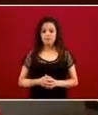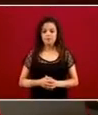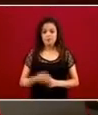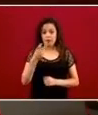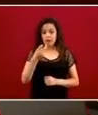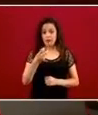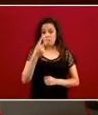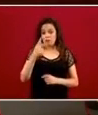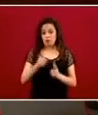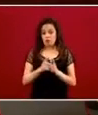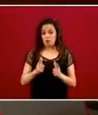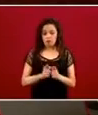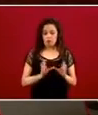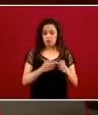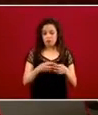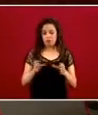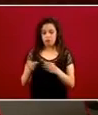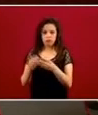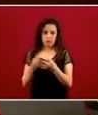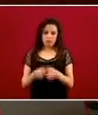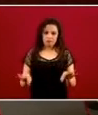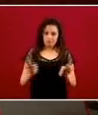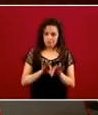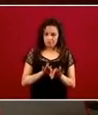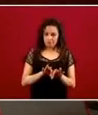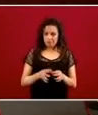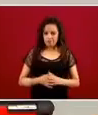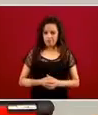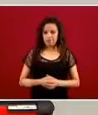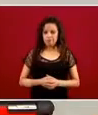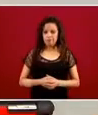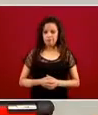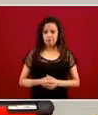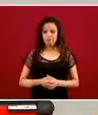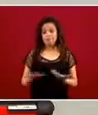26,000 pesos monthly, roughly.